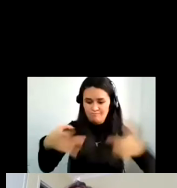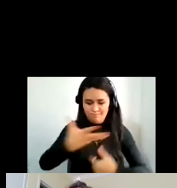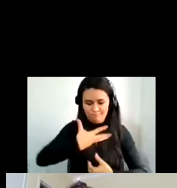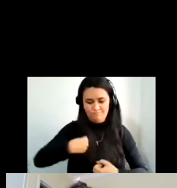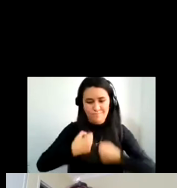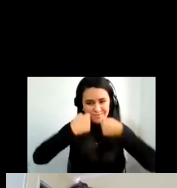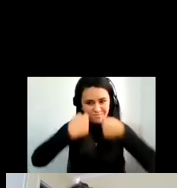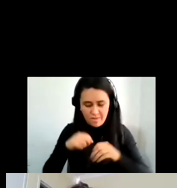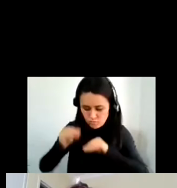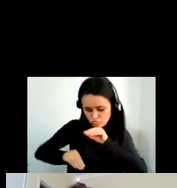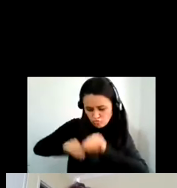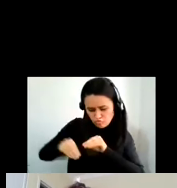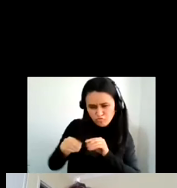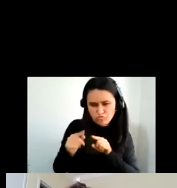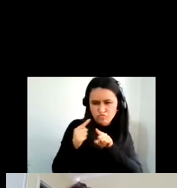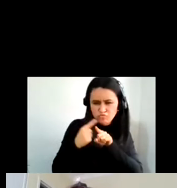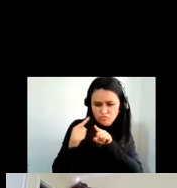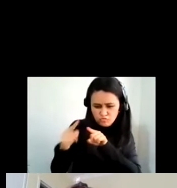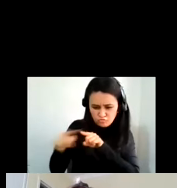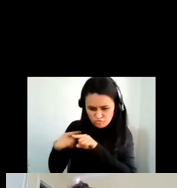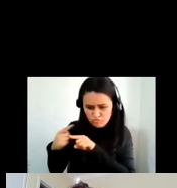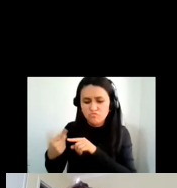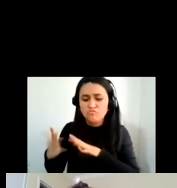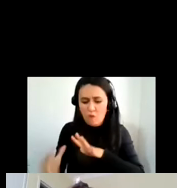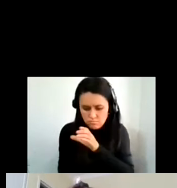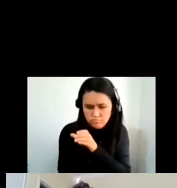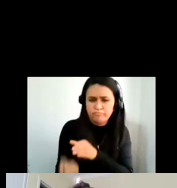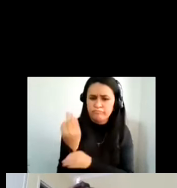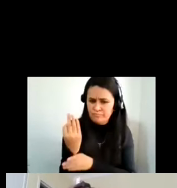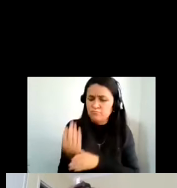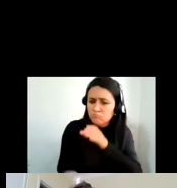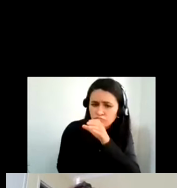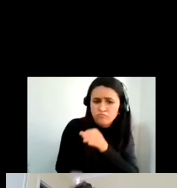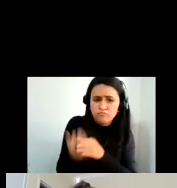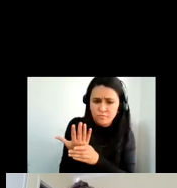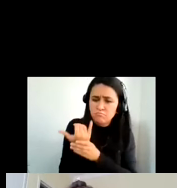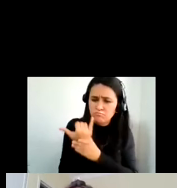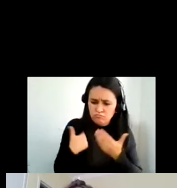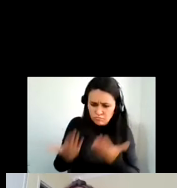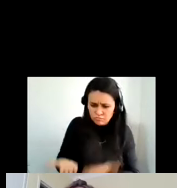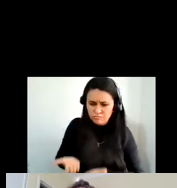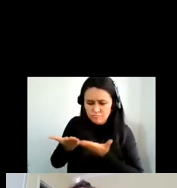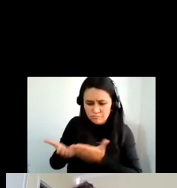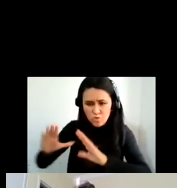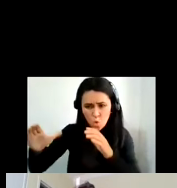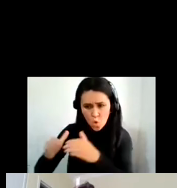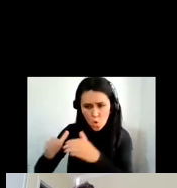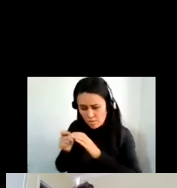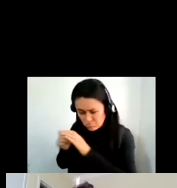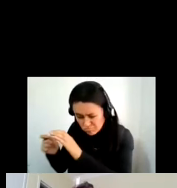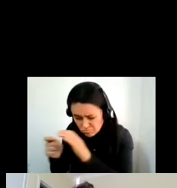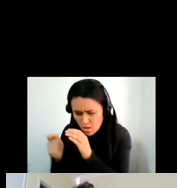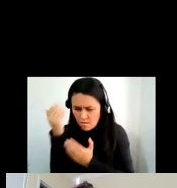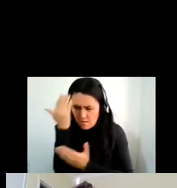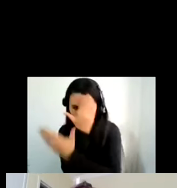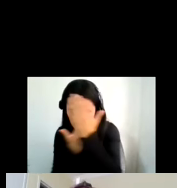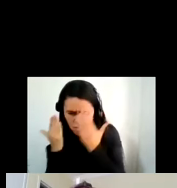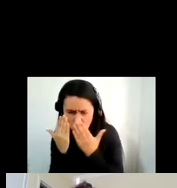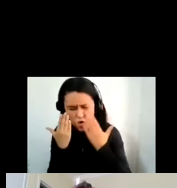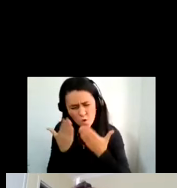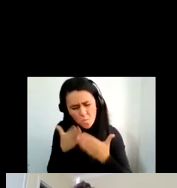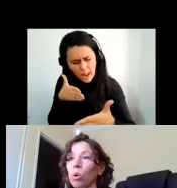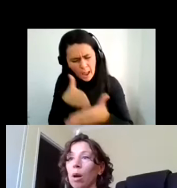a research team in carrying out a barriers assessment. We have the preparatory stage that very much looks at